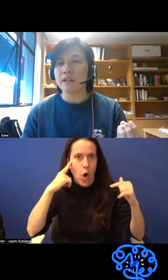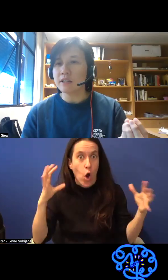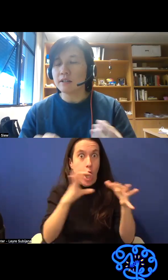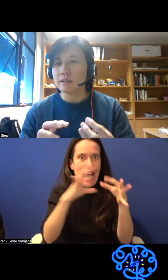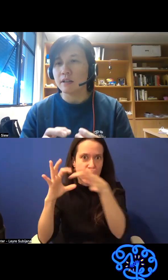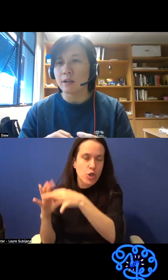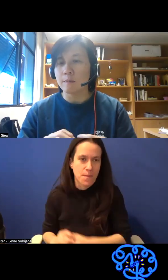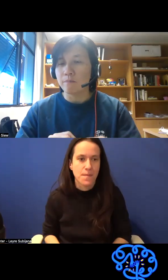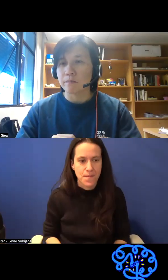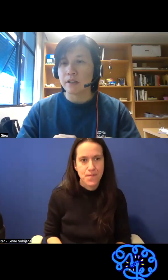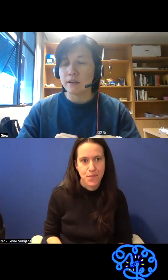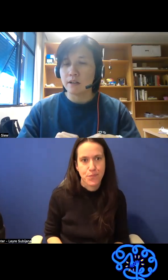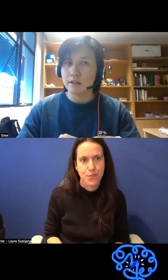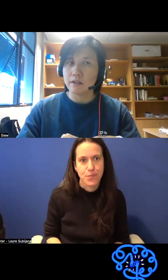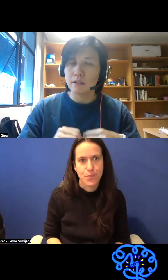Another